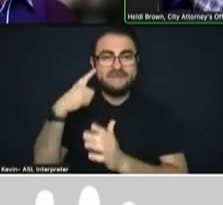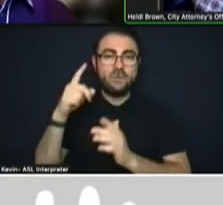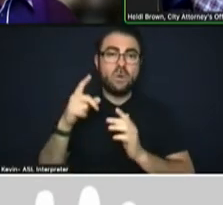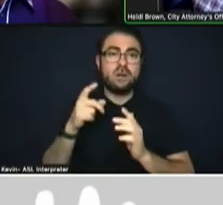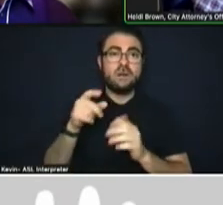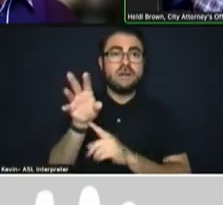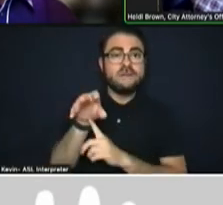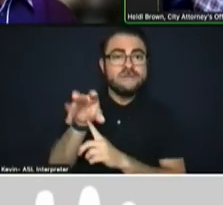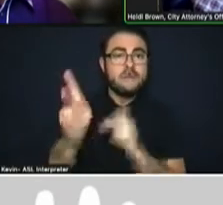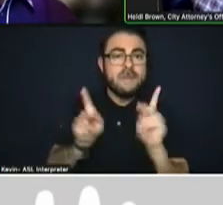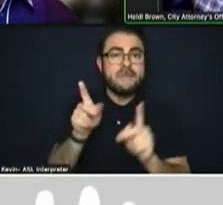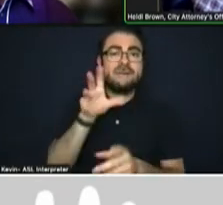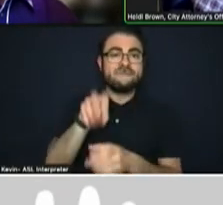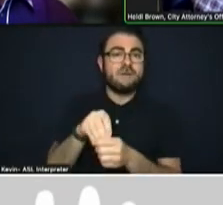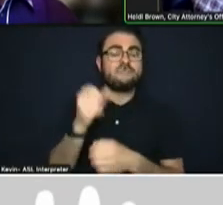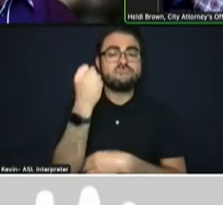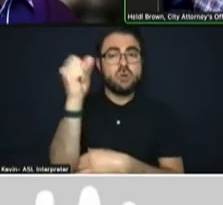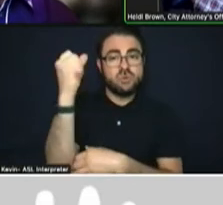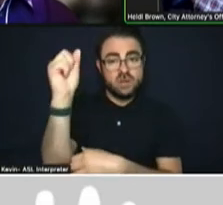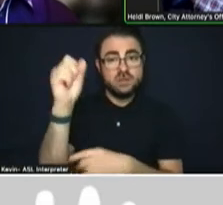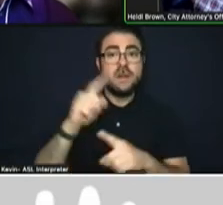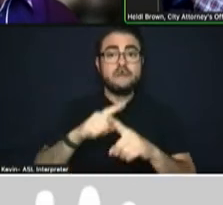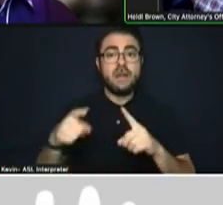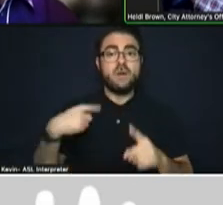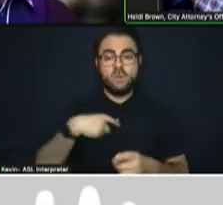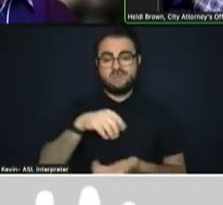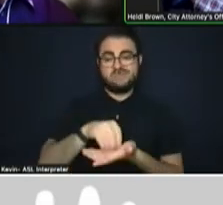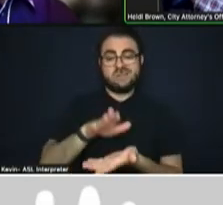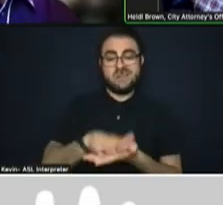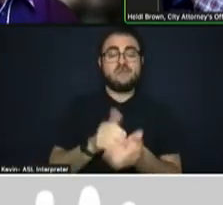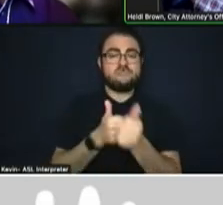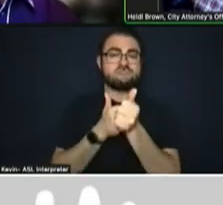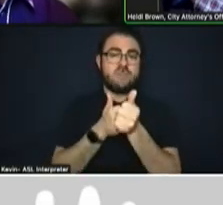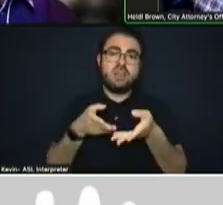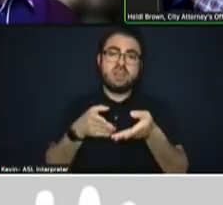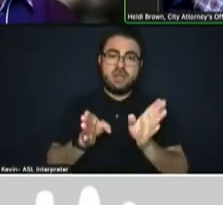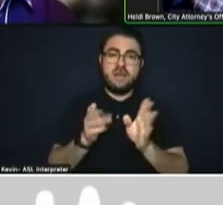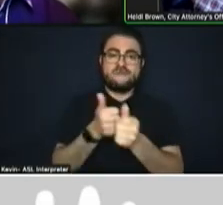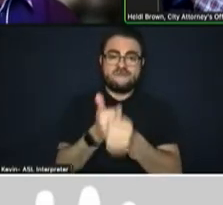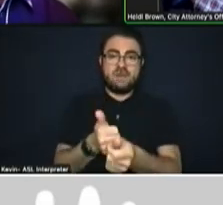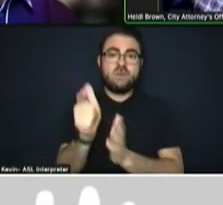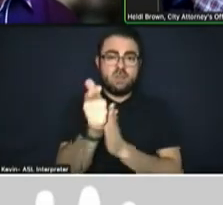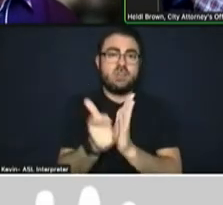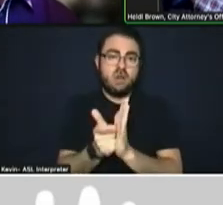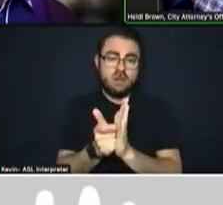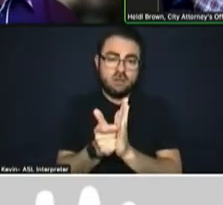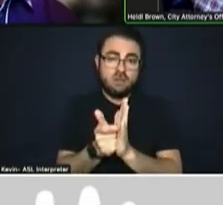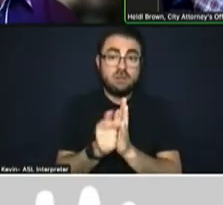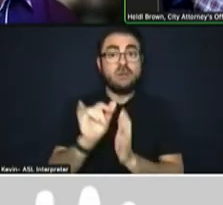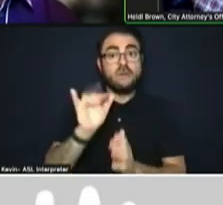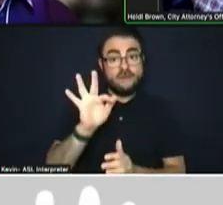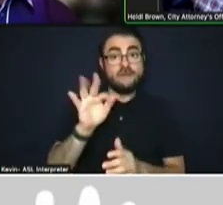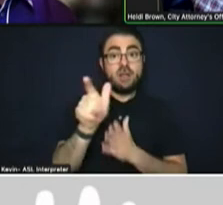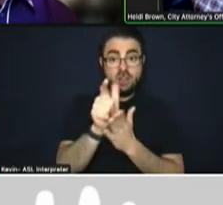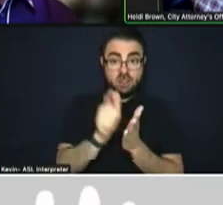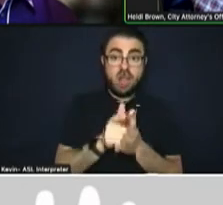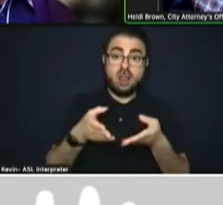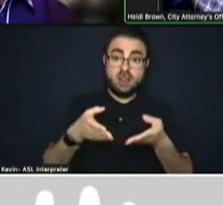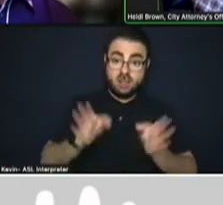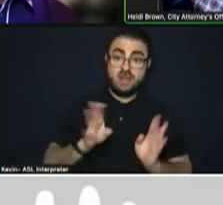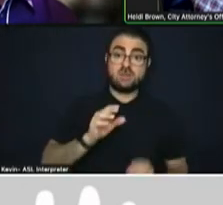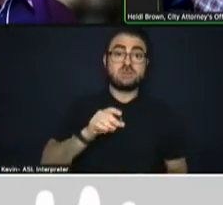limitation we put is provided that it's allowed by law. So as long as the law allows for officers to turn on their cameras during a protest